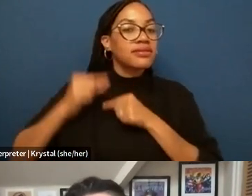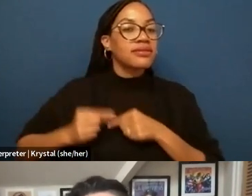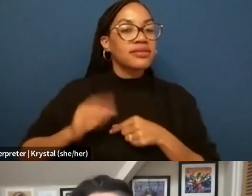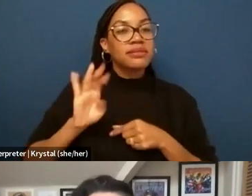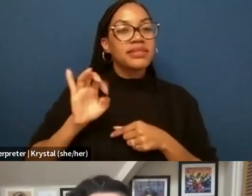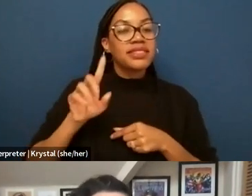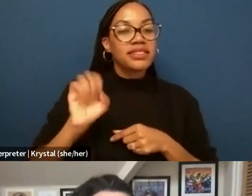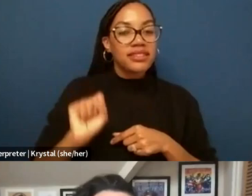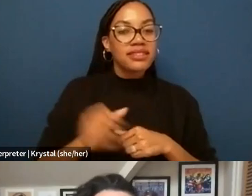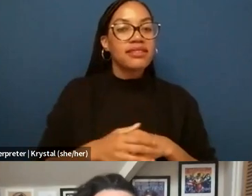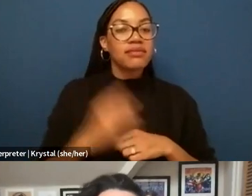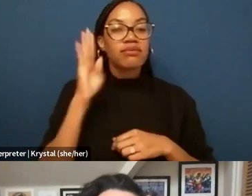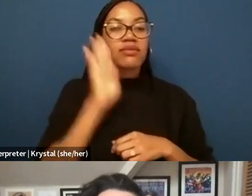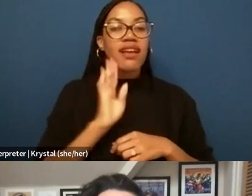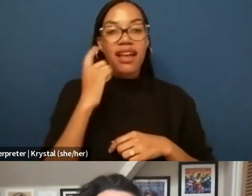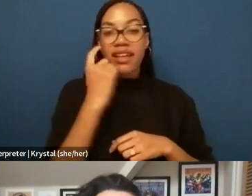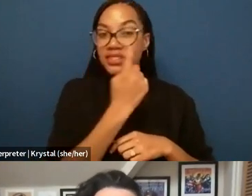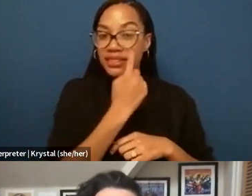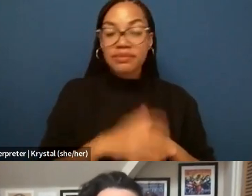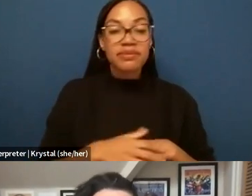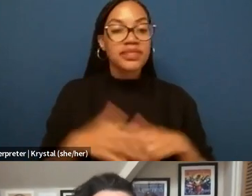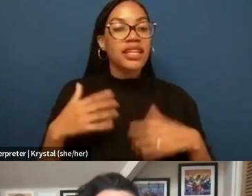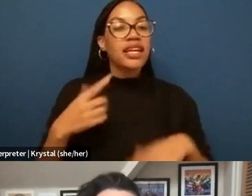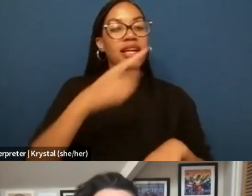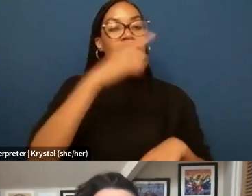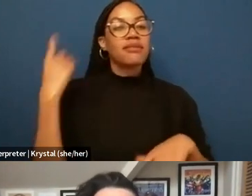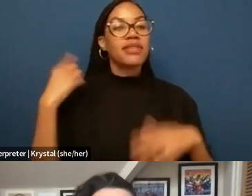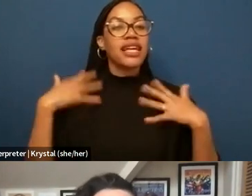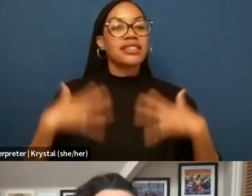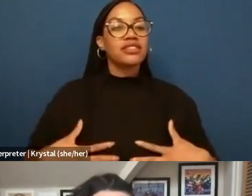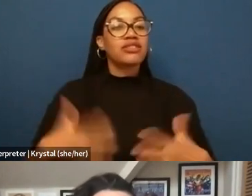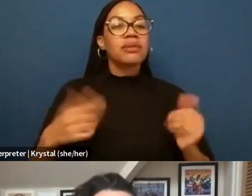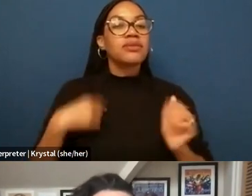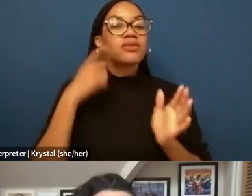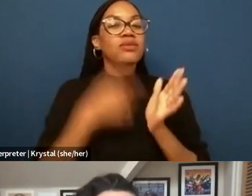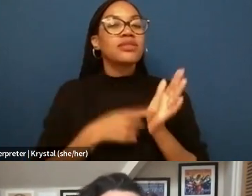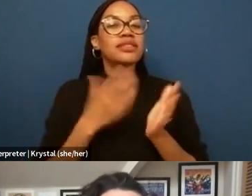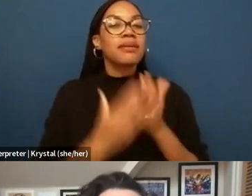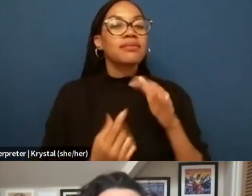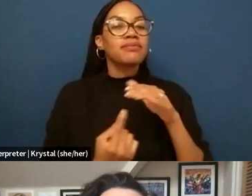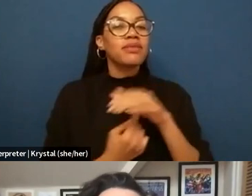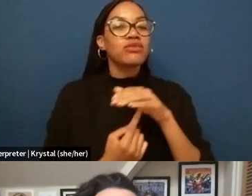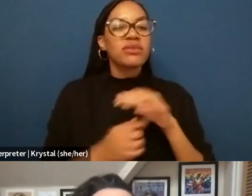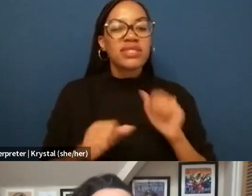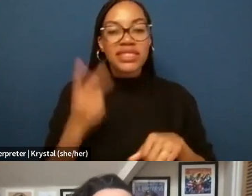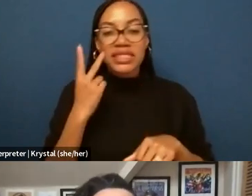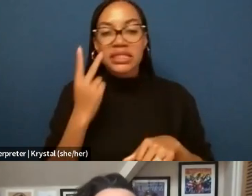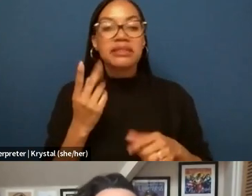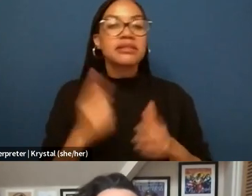eyes. Clothing wise, I'm wearing a black t-shirt. Maybe there are some peaking mushrooms that sometimes are visible, sometimes are not.